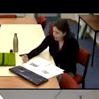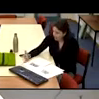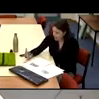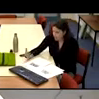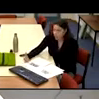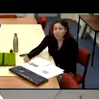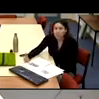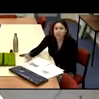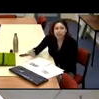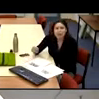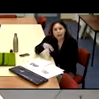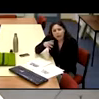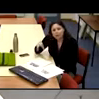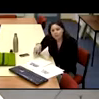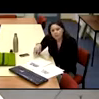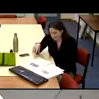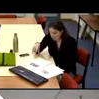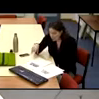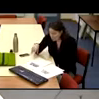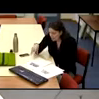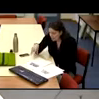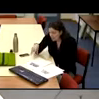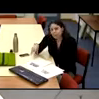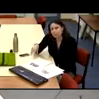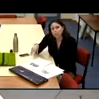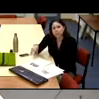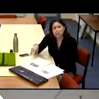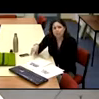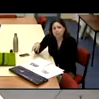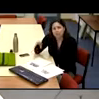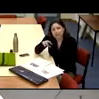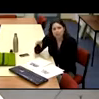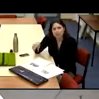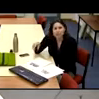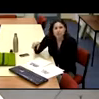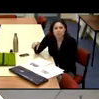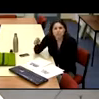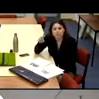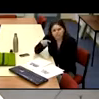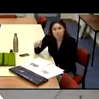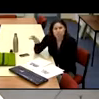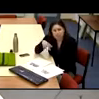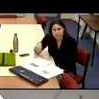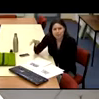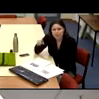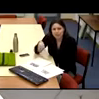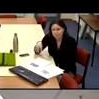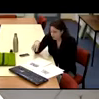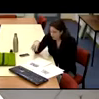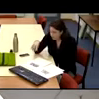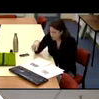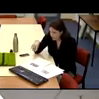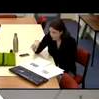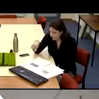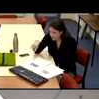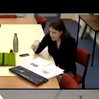quota, I began to question how the refugee crisis was being reported here and how refugees were being represented within that argument for